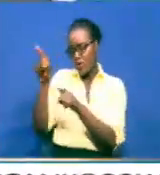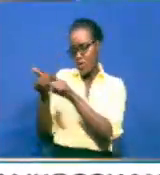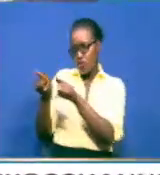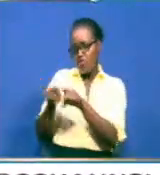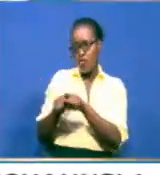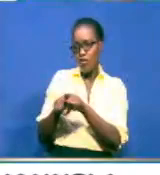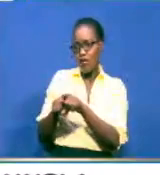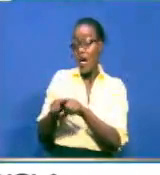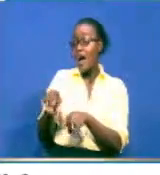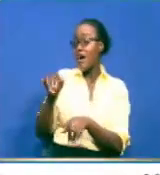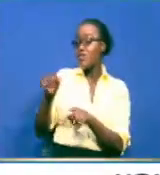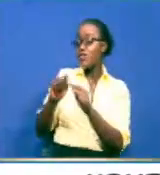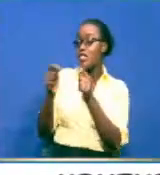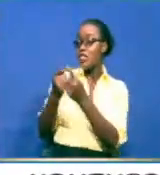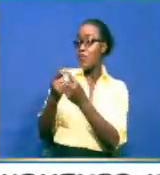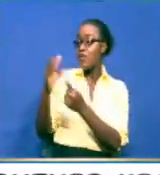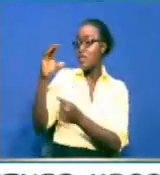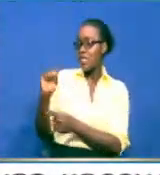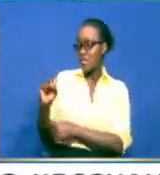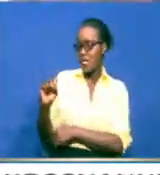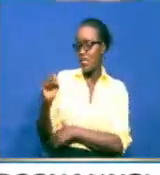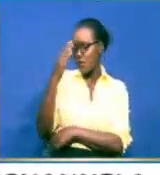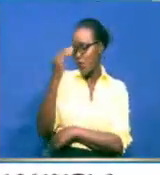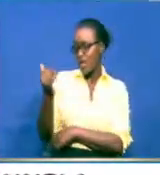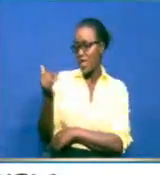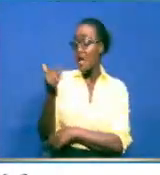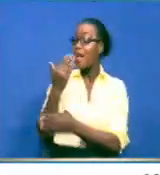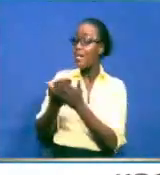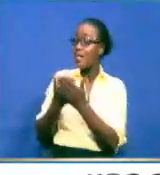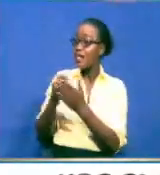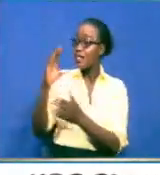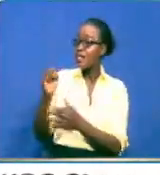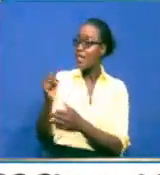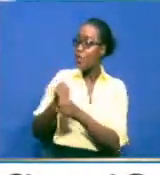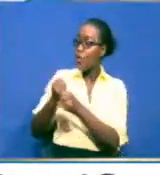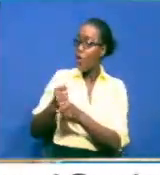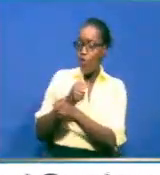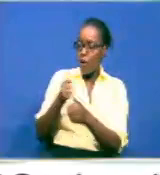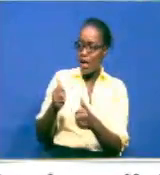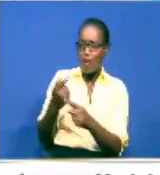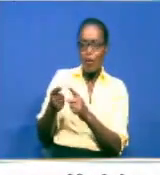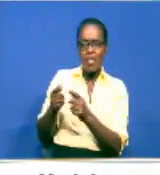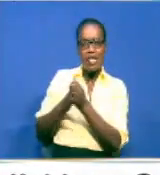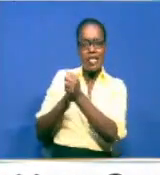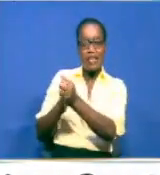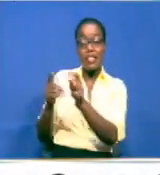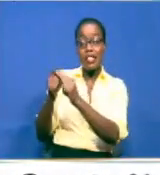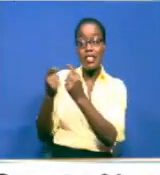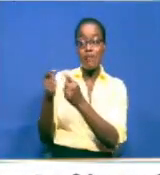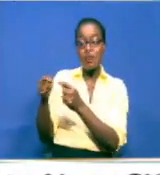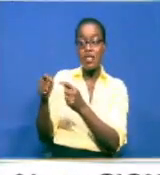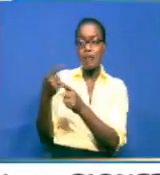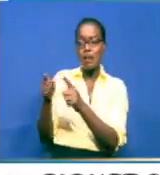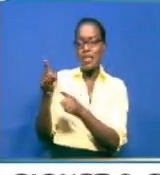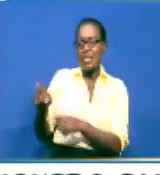and also the team of the CS, because, and I want to thank the CS for what he's doing, because he's really leading this team. But there's need for